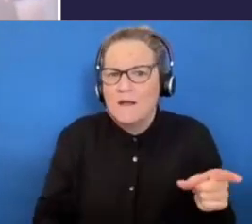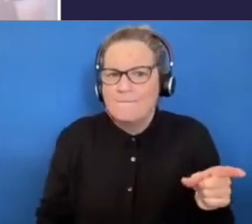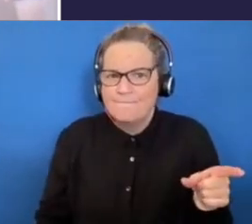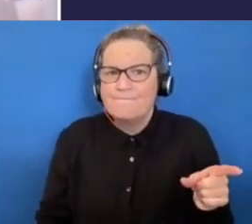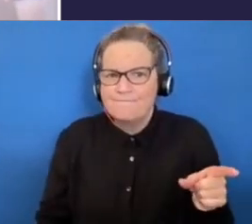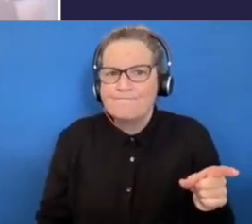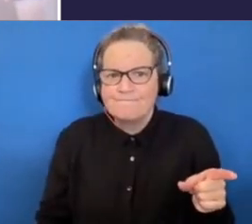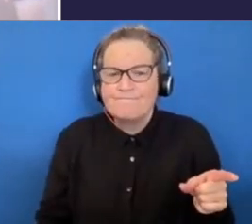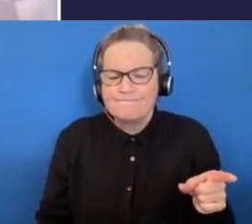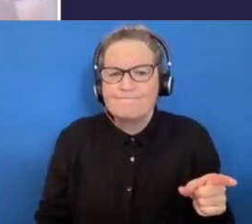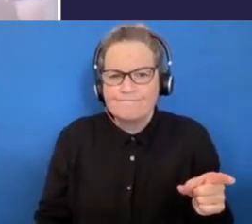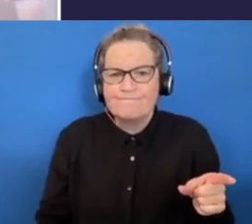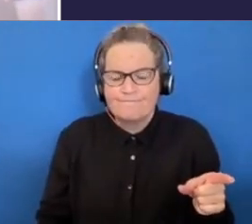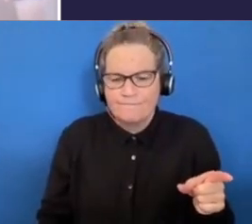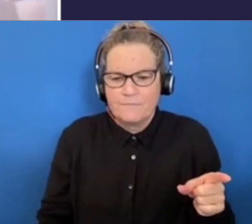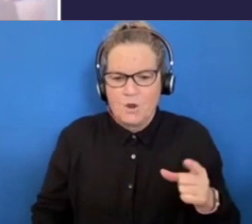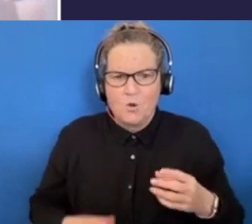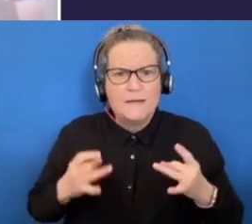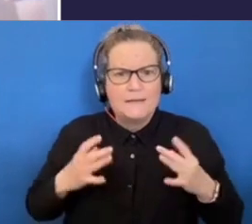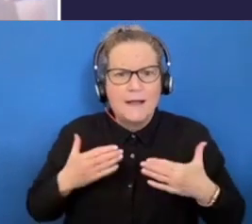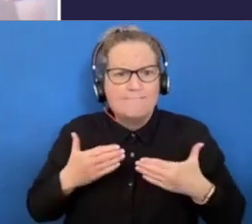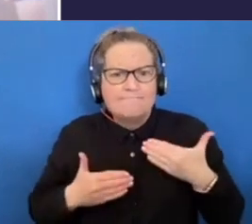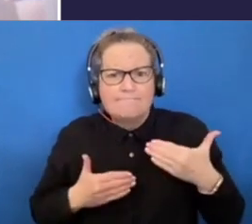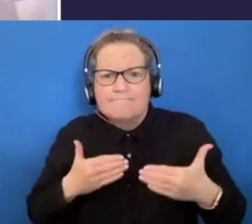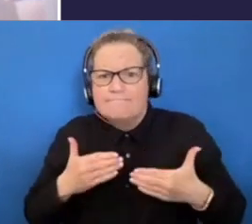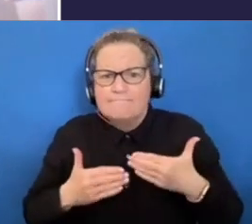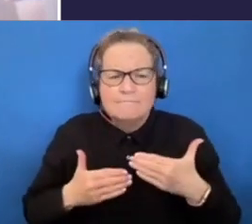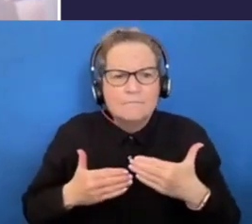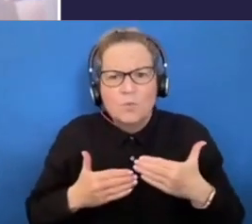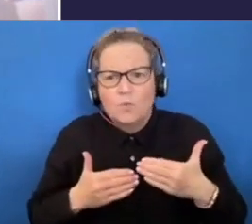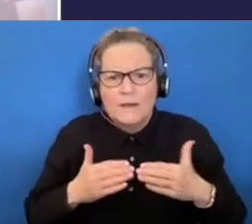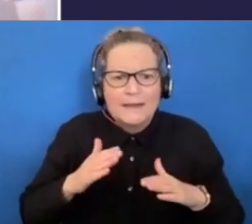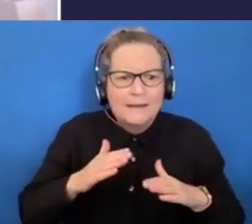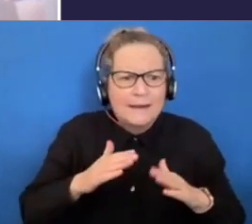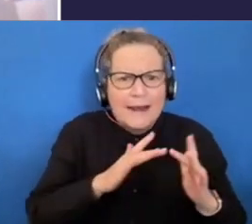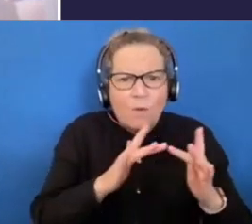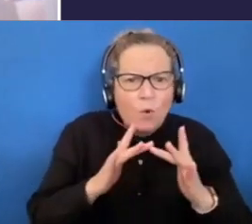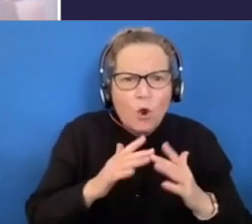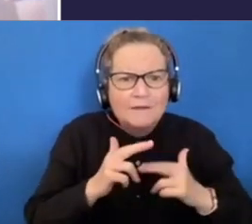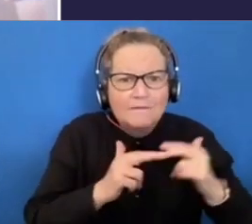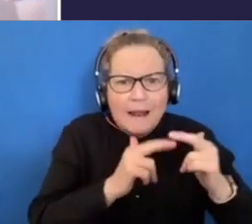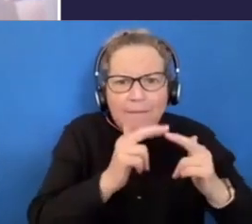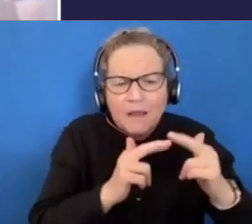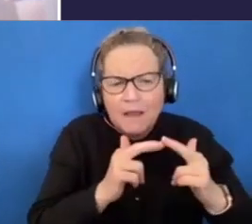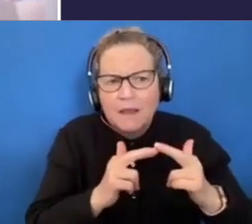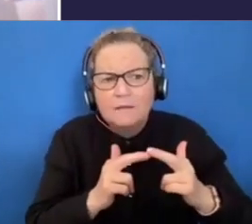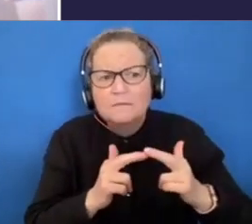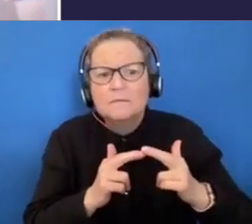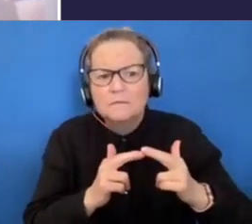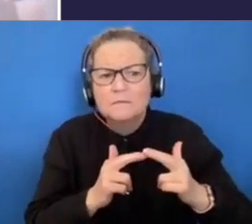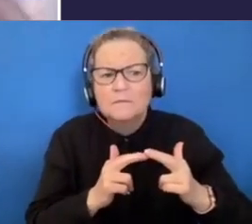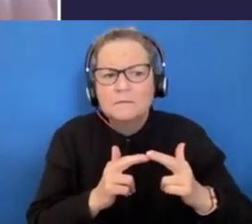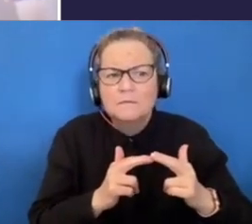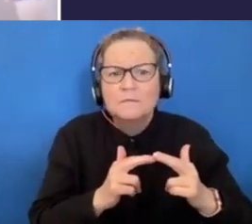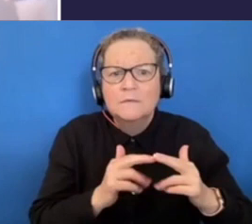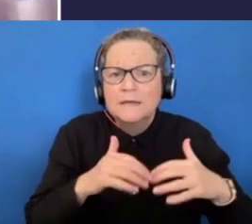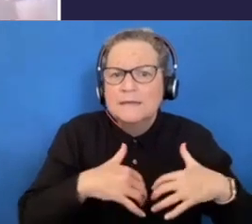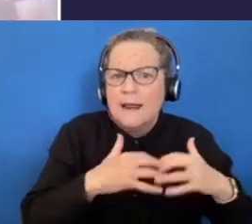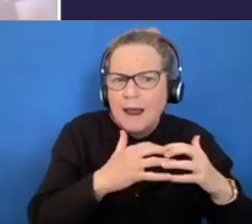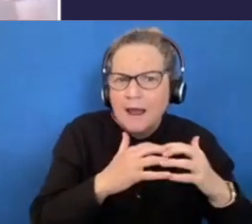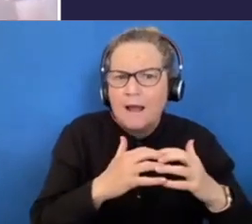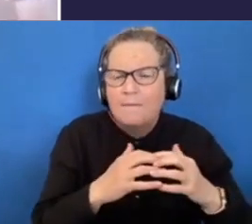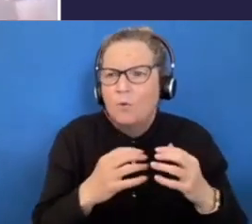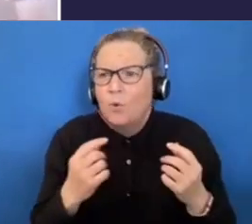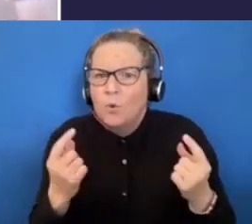of the journey, and at the same time we started doing some work around networks and building networks and figuring out who were the